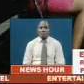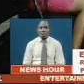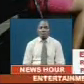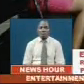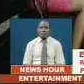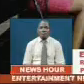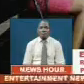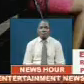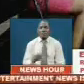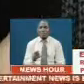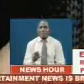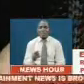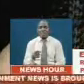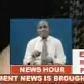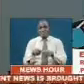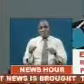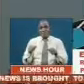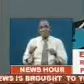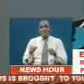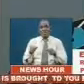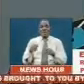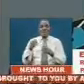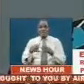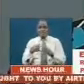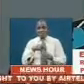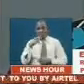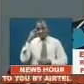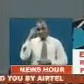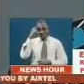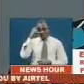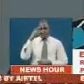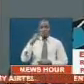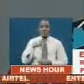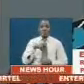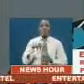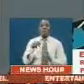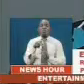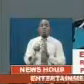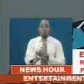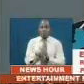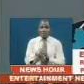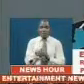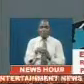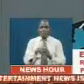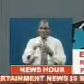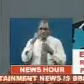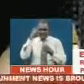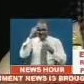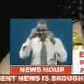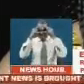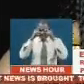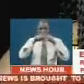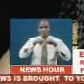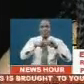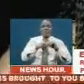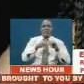You can't measure creativity by just being funny. For me, my principle is you need to be innovative and creative. How long does it usually